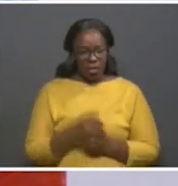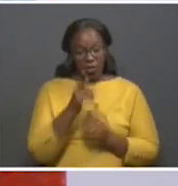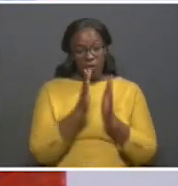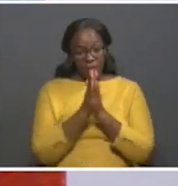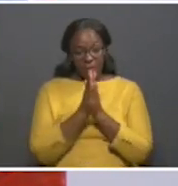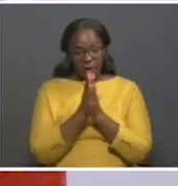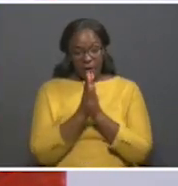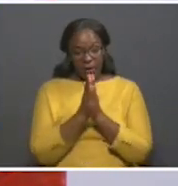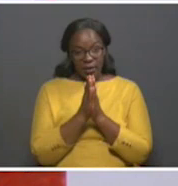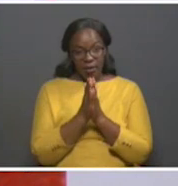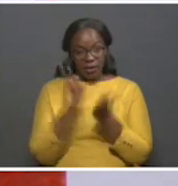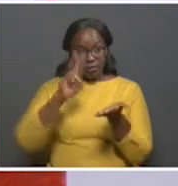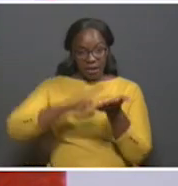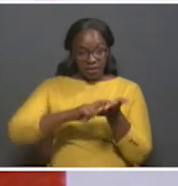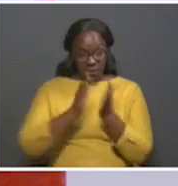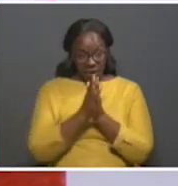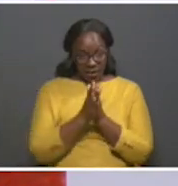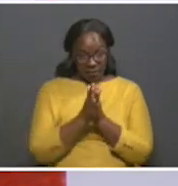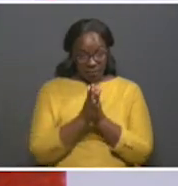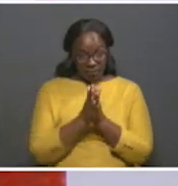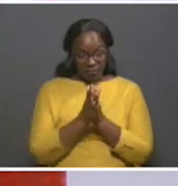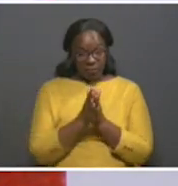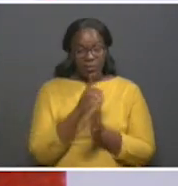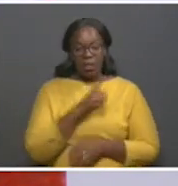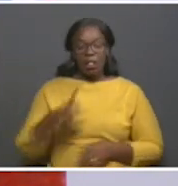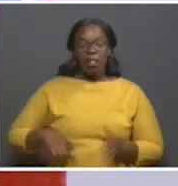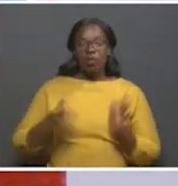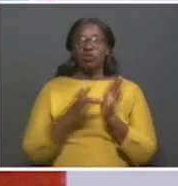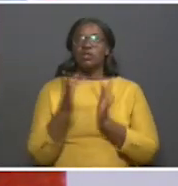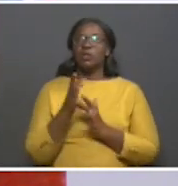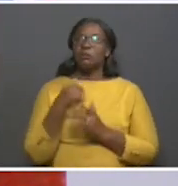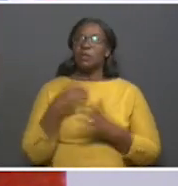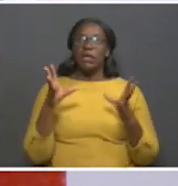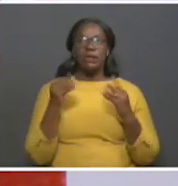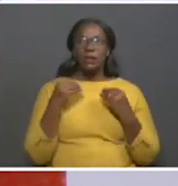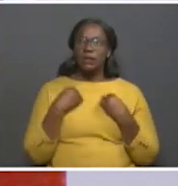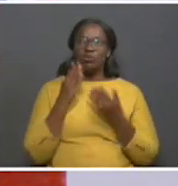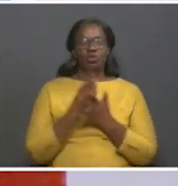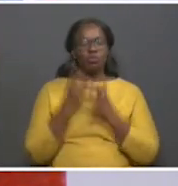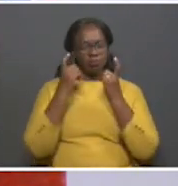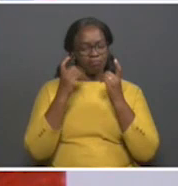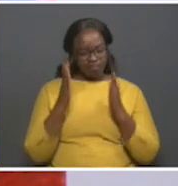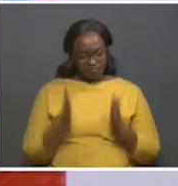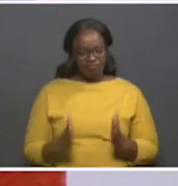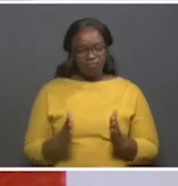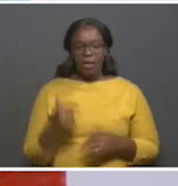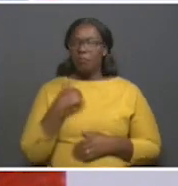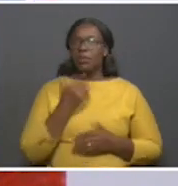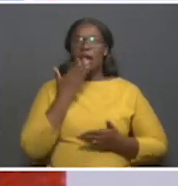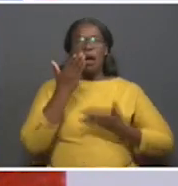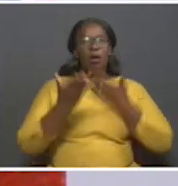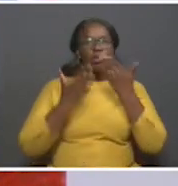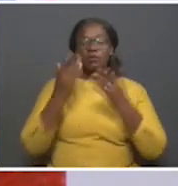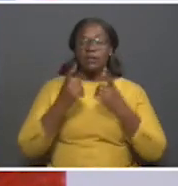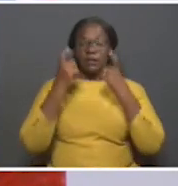me? Say, Lord Jesus, I admit I am a sinner. I confess of my